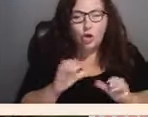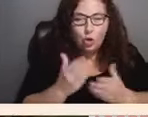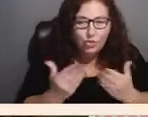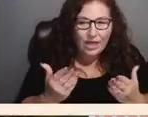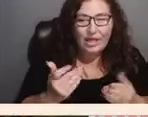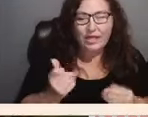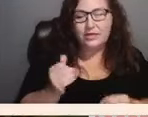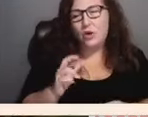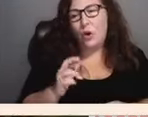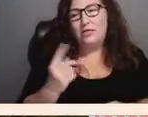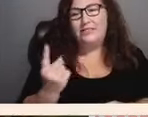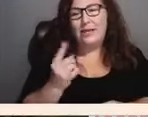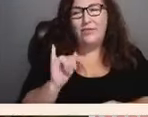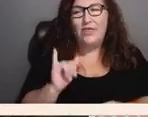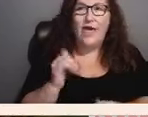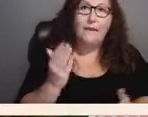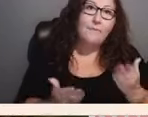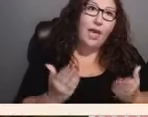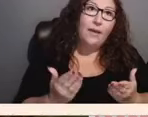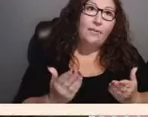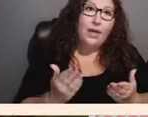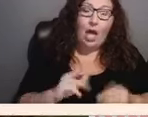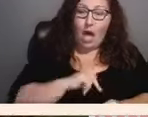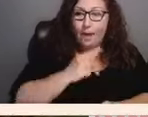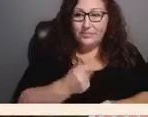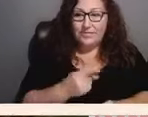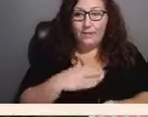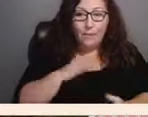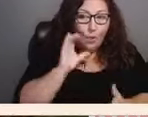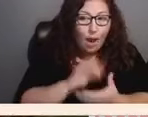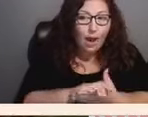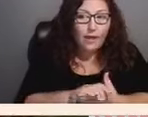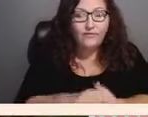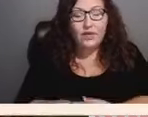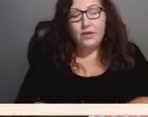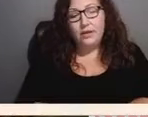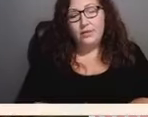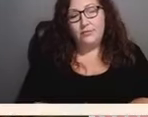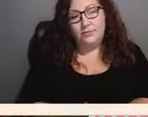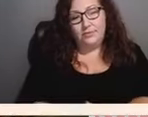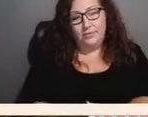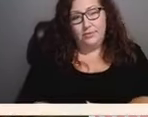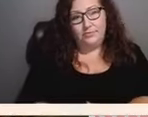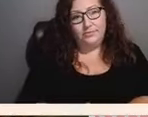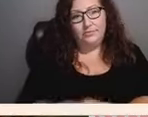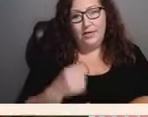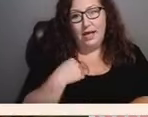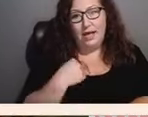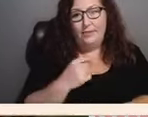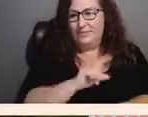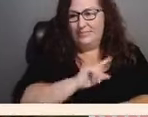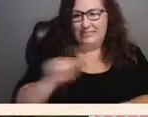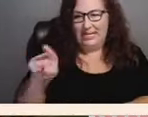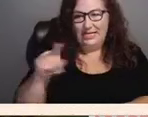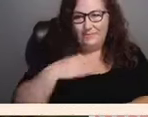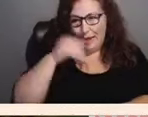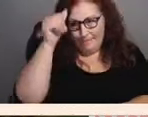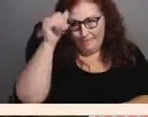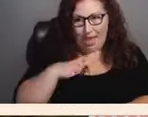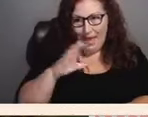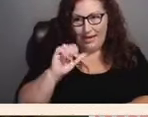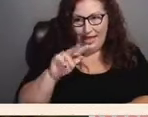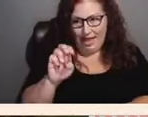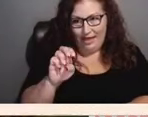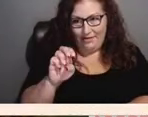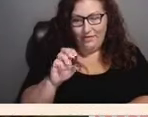may upset her. I'm sent to my man cave. And in my man cave, I do have